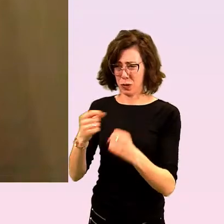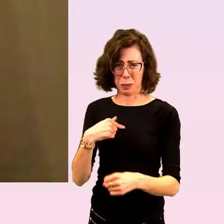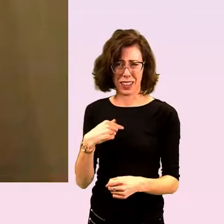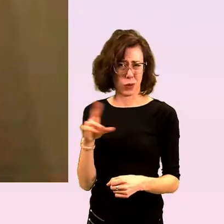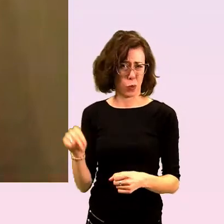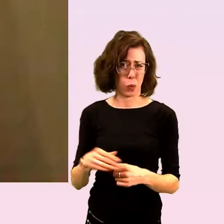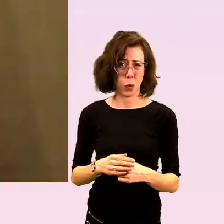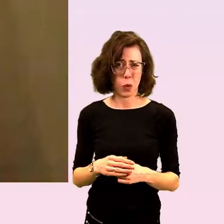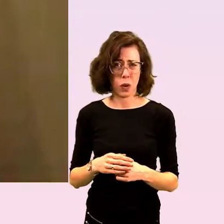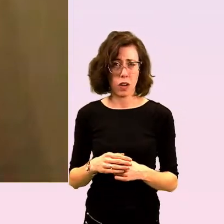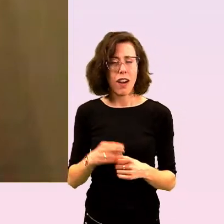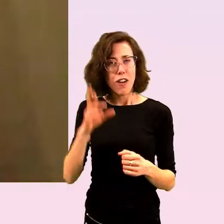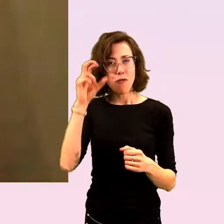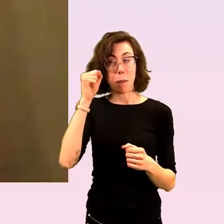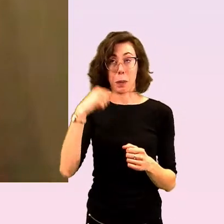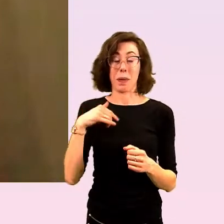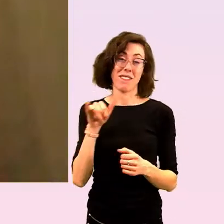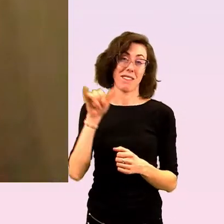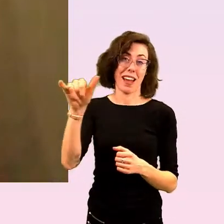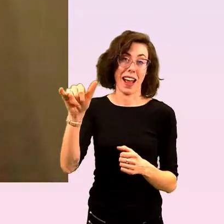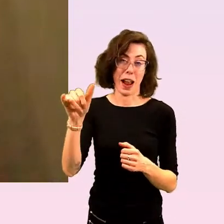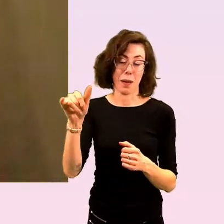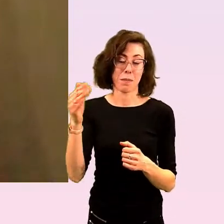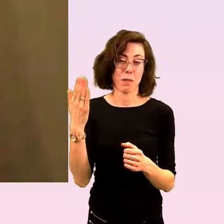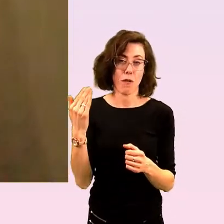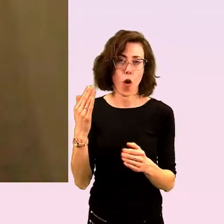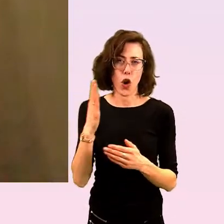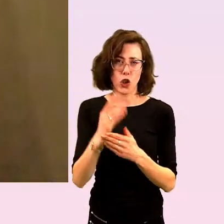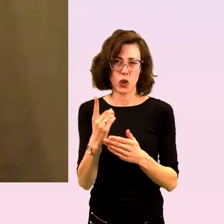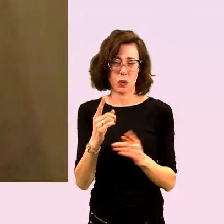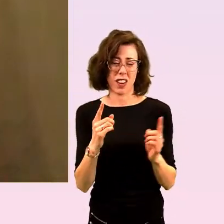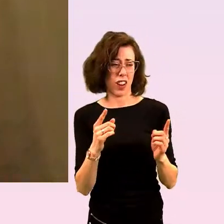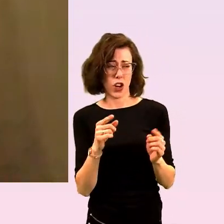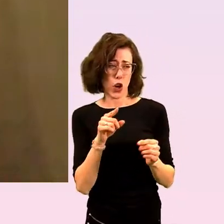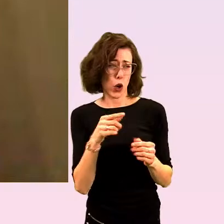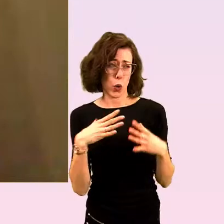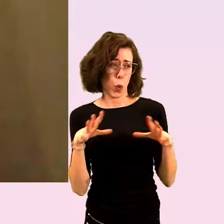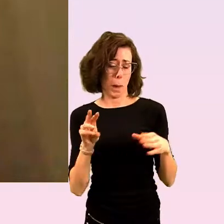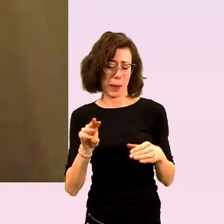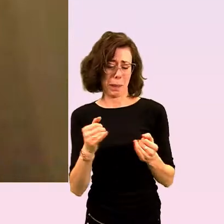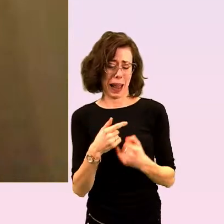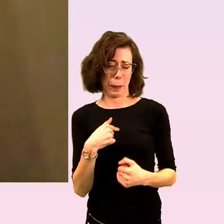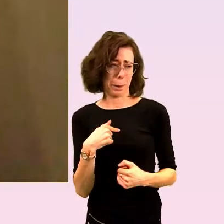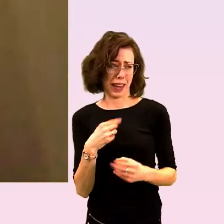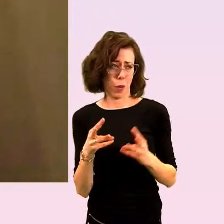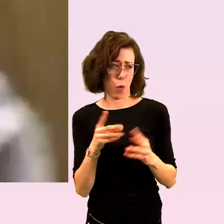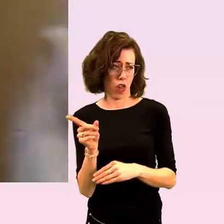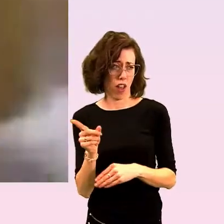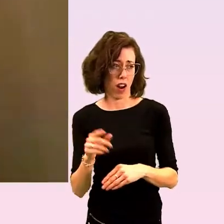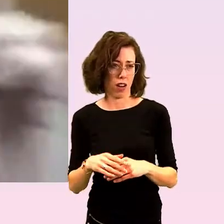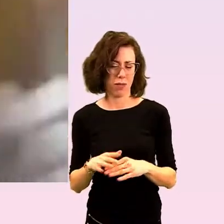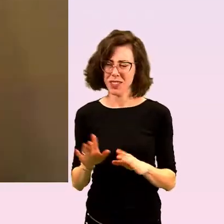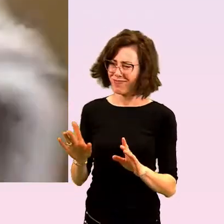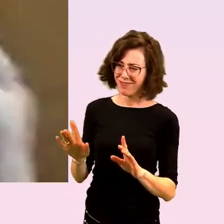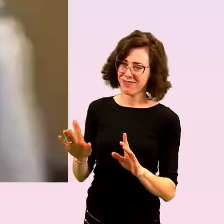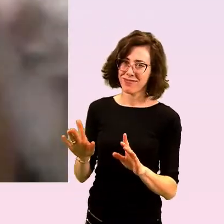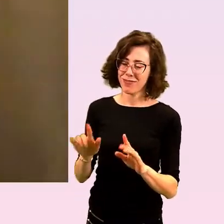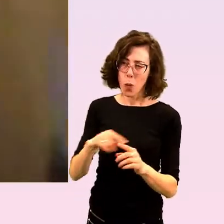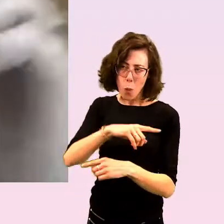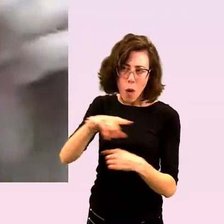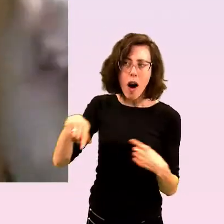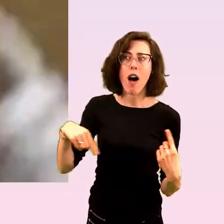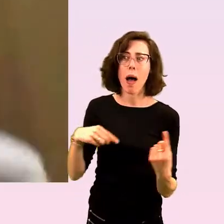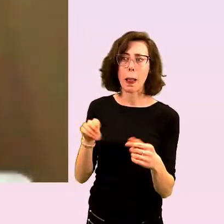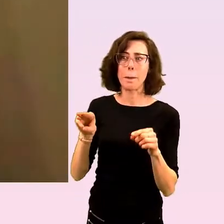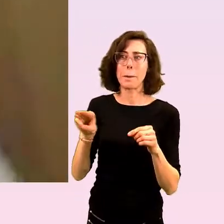I remember somebody on a plane saying, well, you wouldn't want people like me there. And you said, but we are all